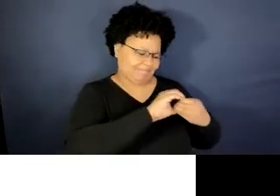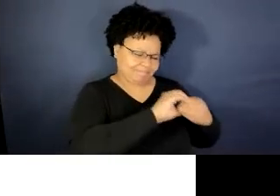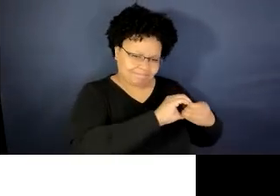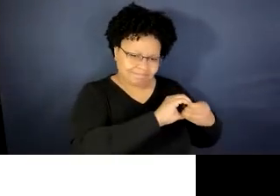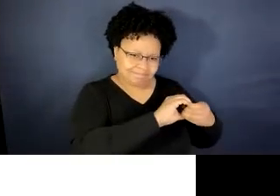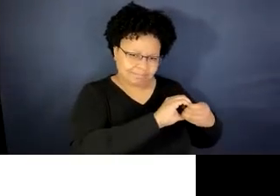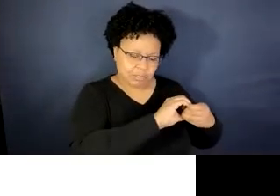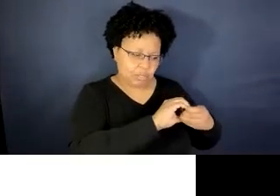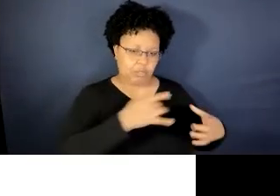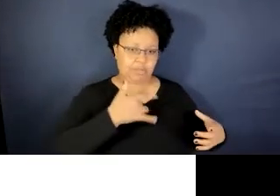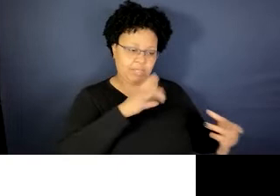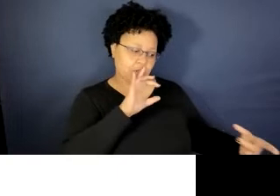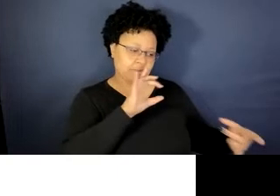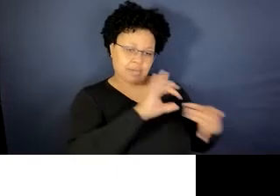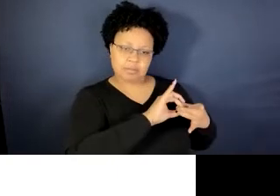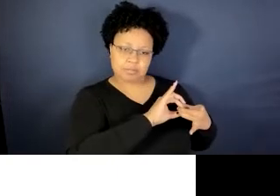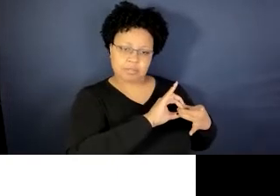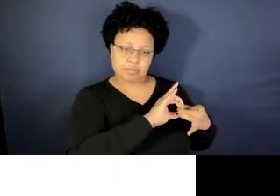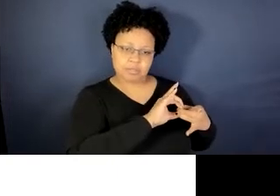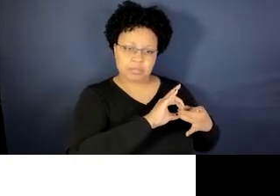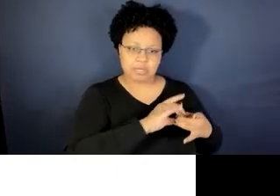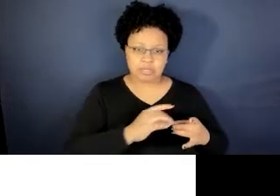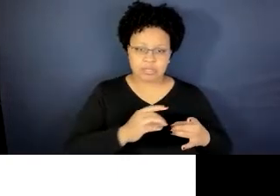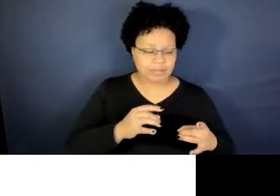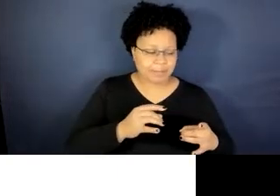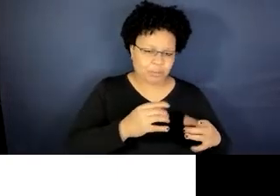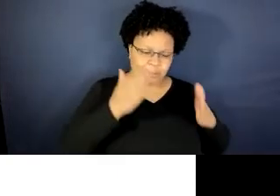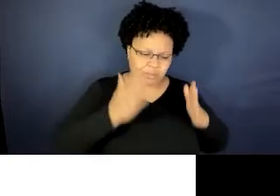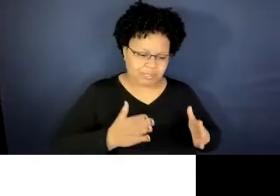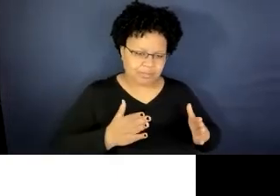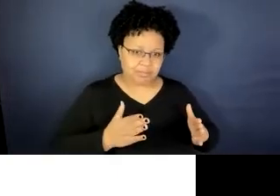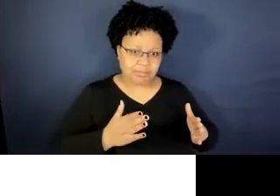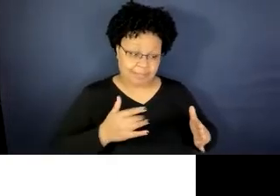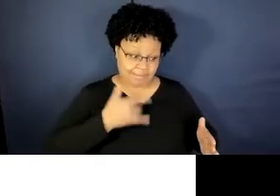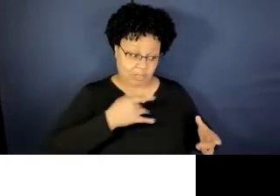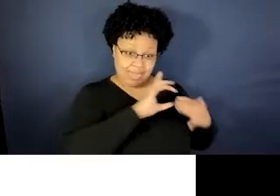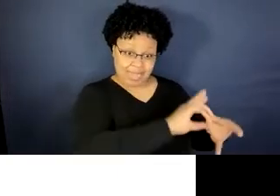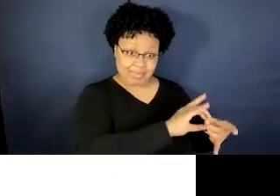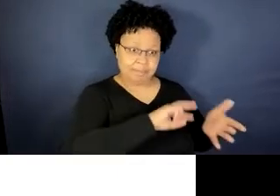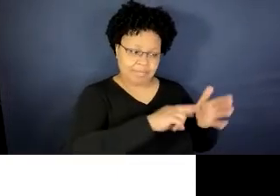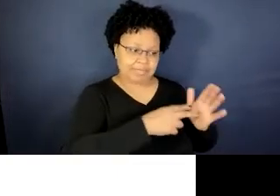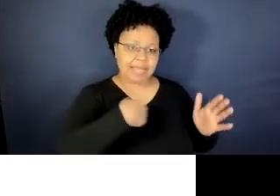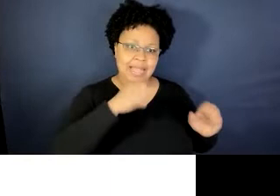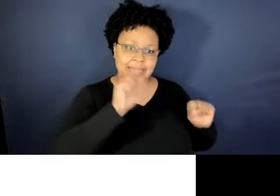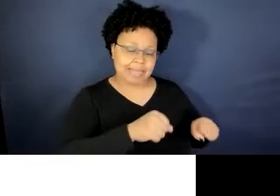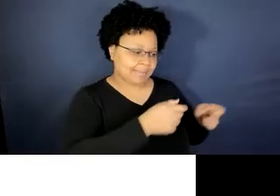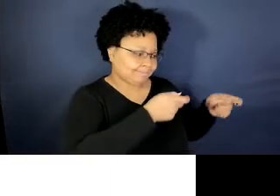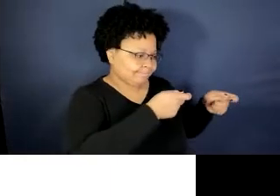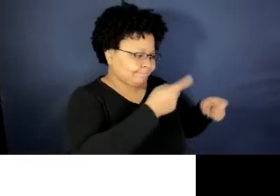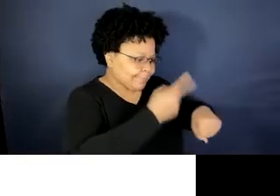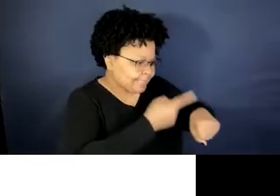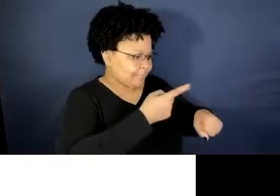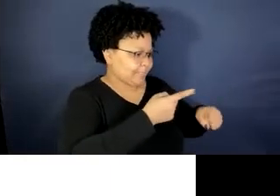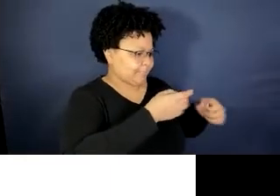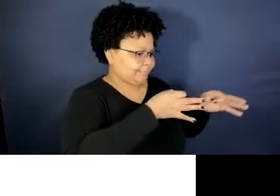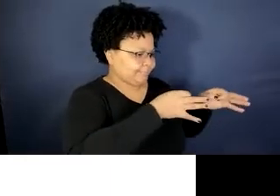are connected to someone, then you can correct them. If you're not connected, what do the kids tell